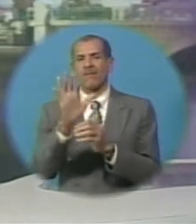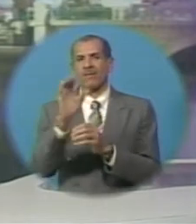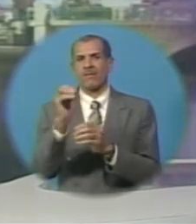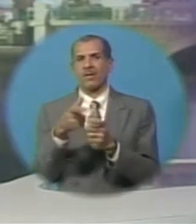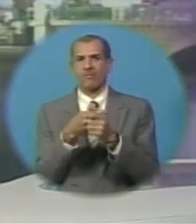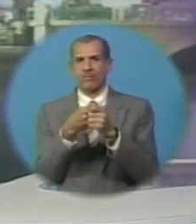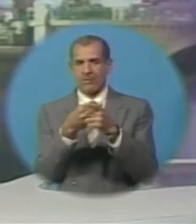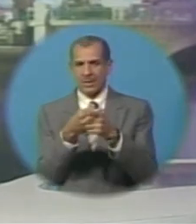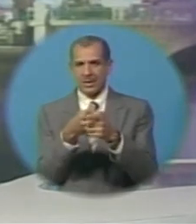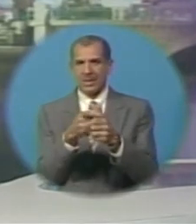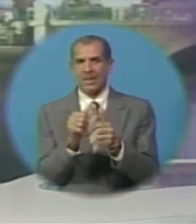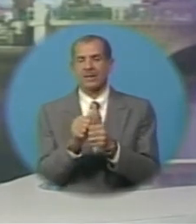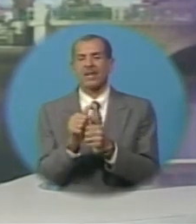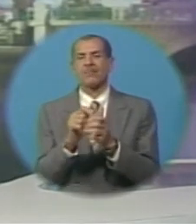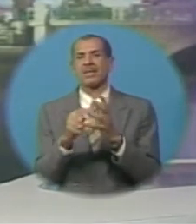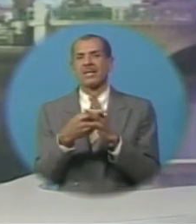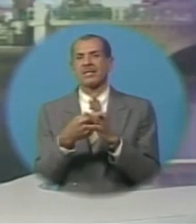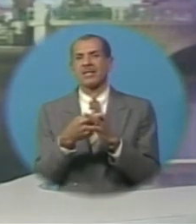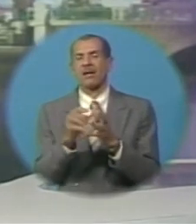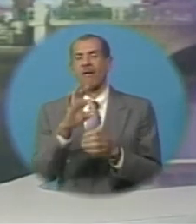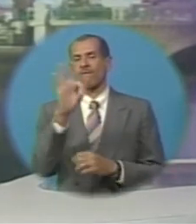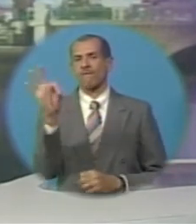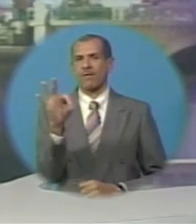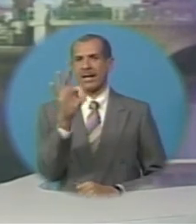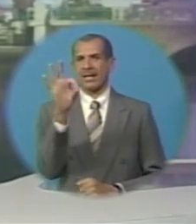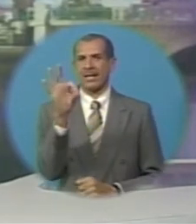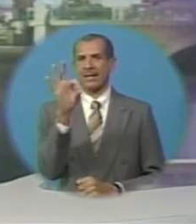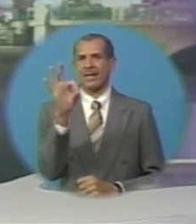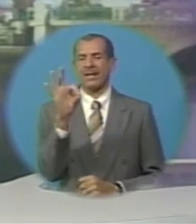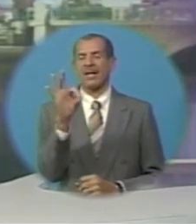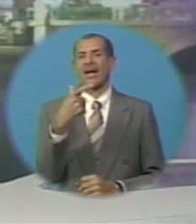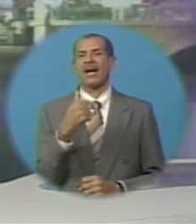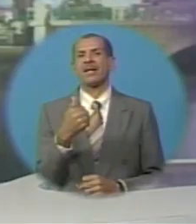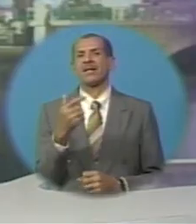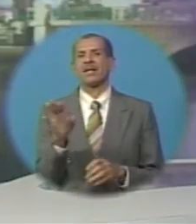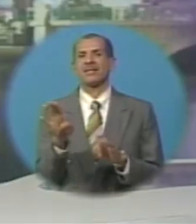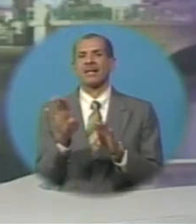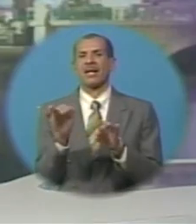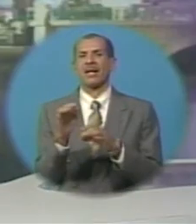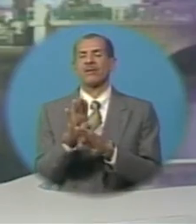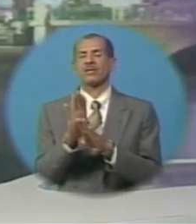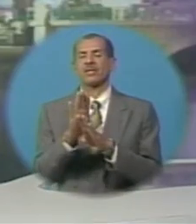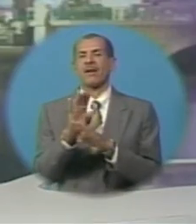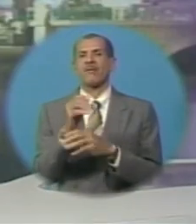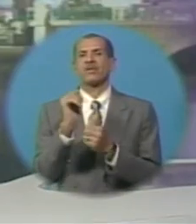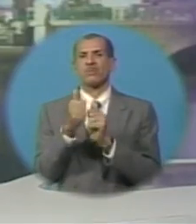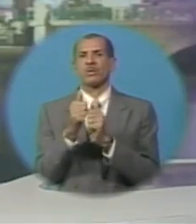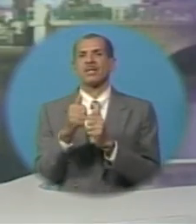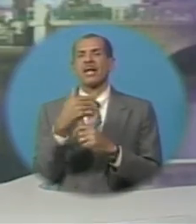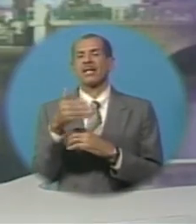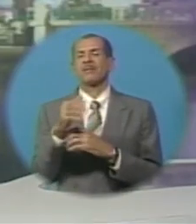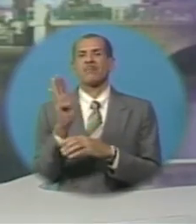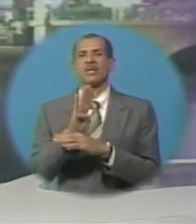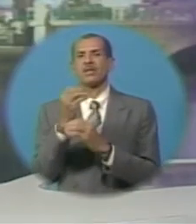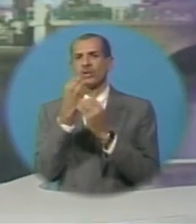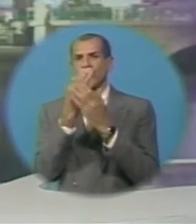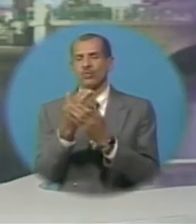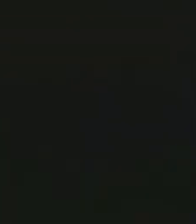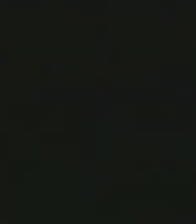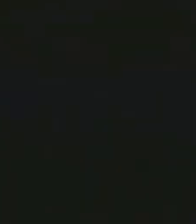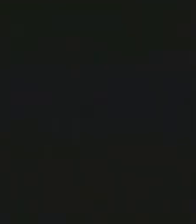The competition bowls off this Friday. And that's Stumps on Sports. Lisa will be back in the chair with the business report.